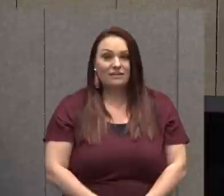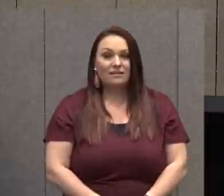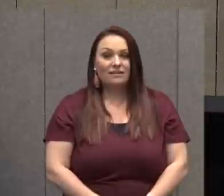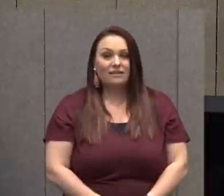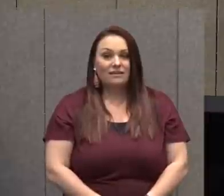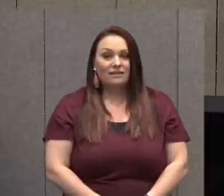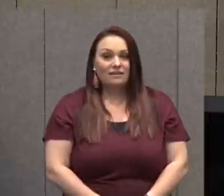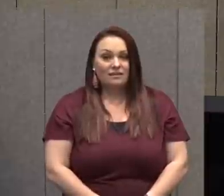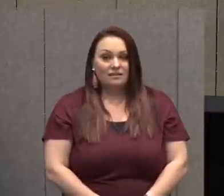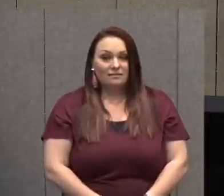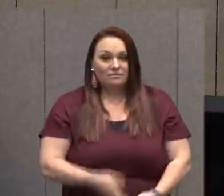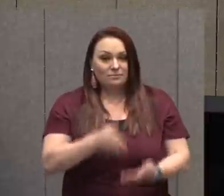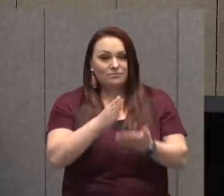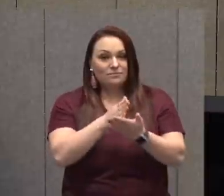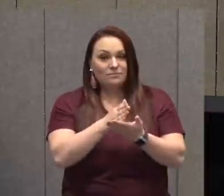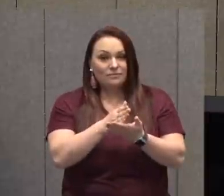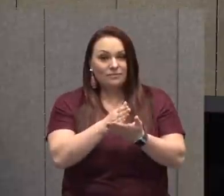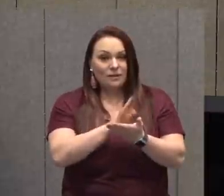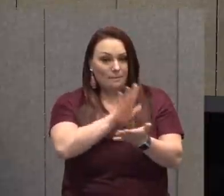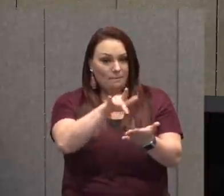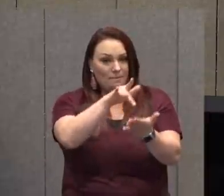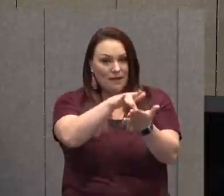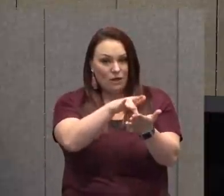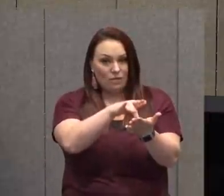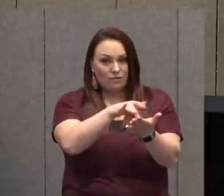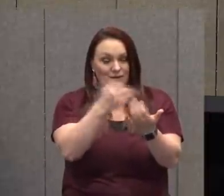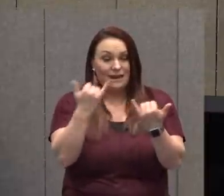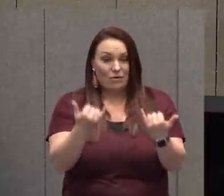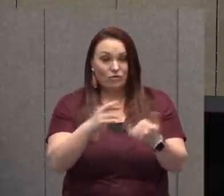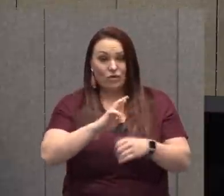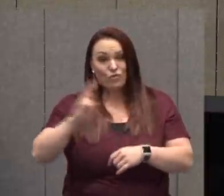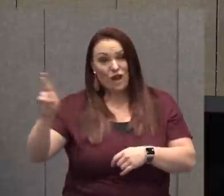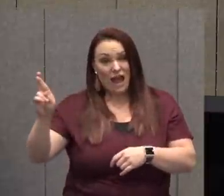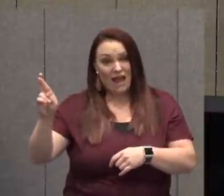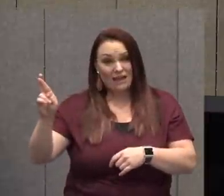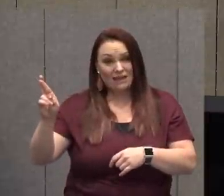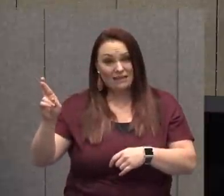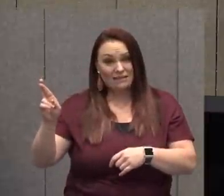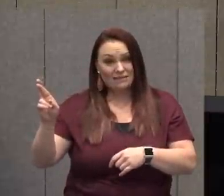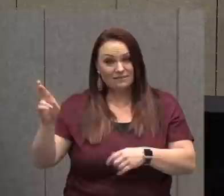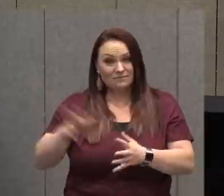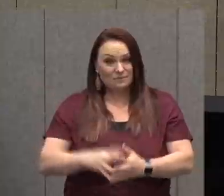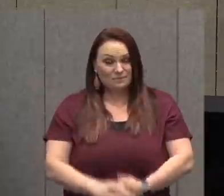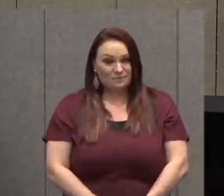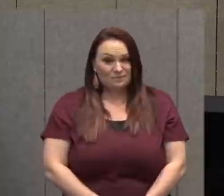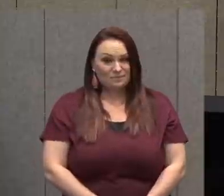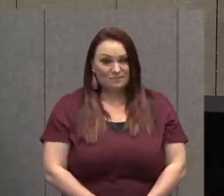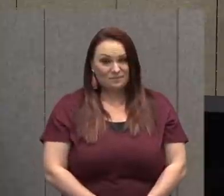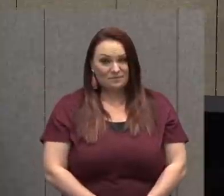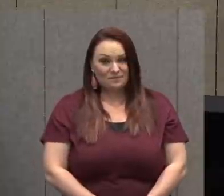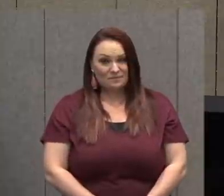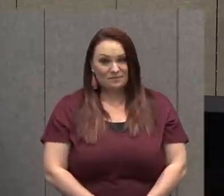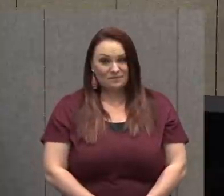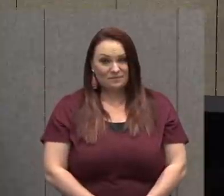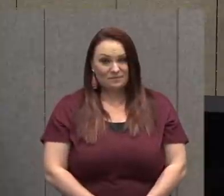Now you're gonna stop midway, and we're gonna go to the right and stretch our back this way, taking kind of